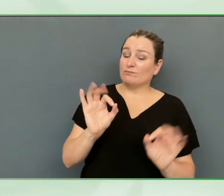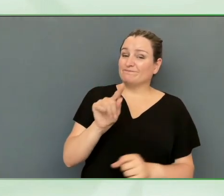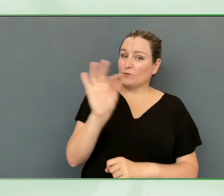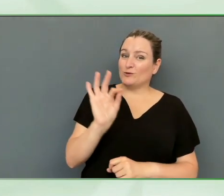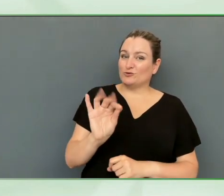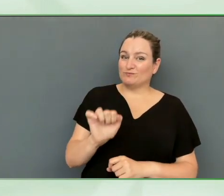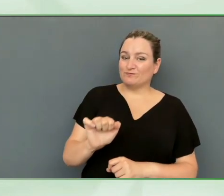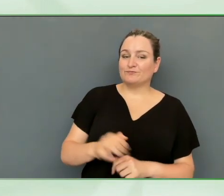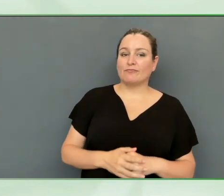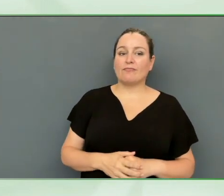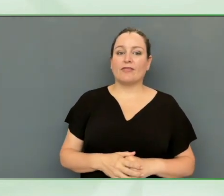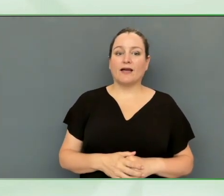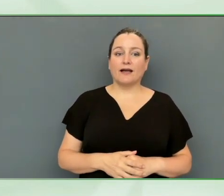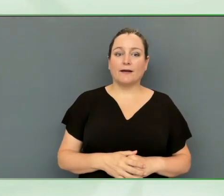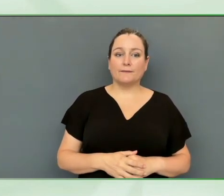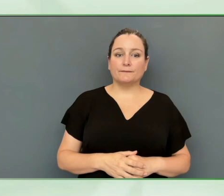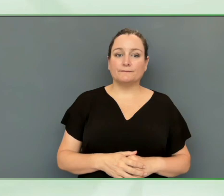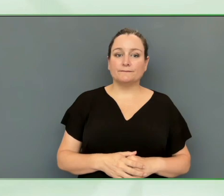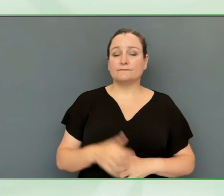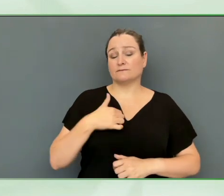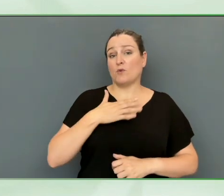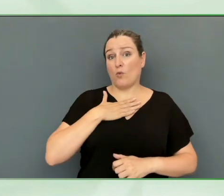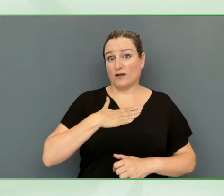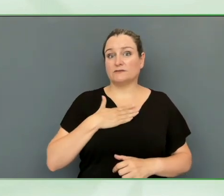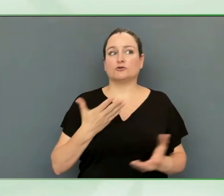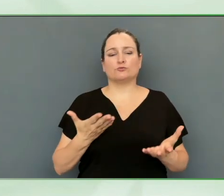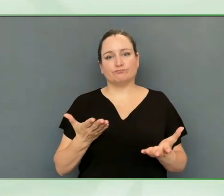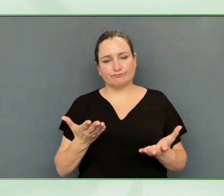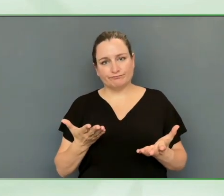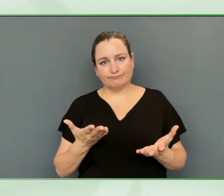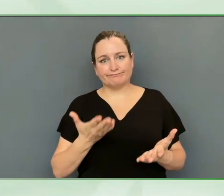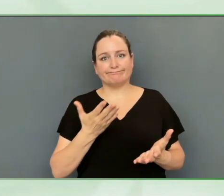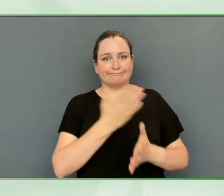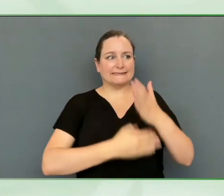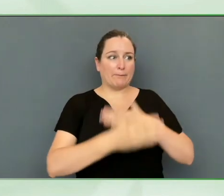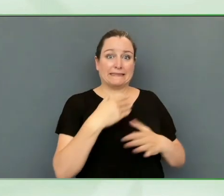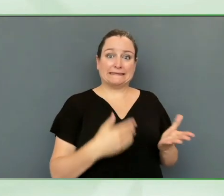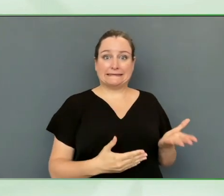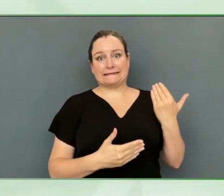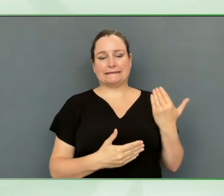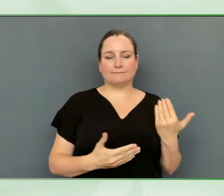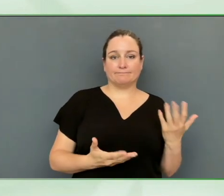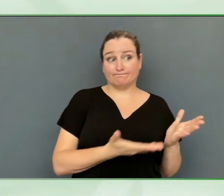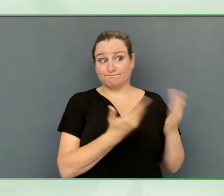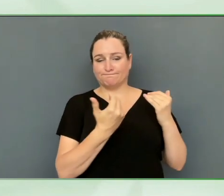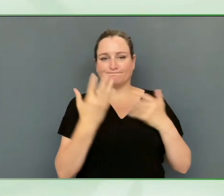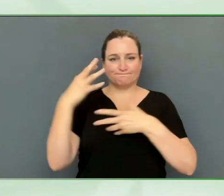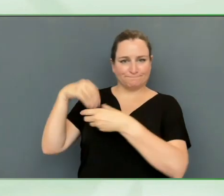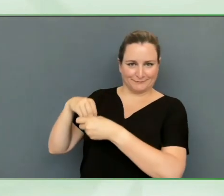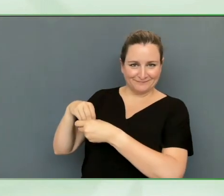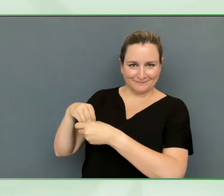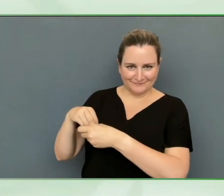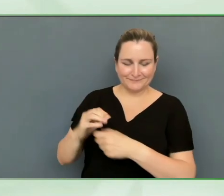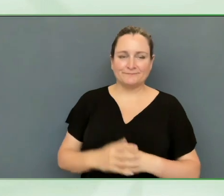onboard people with disabilities. So that's the good news. But then we have this quota of 2.4%.